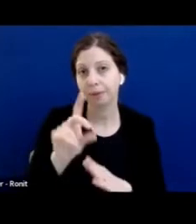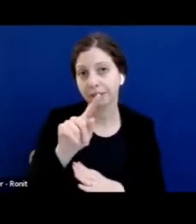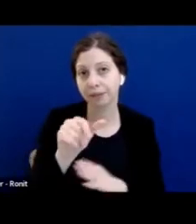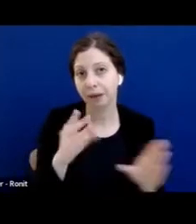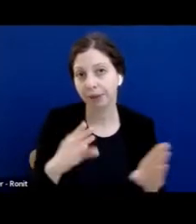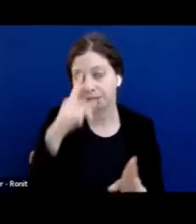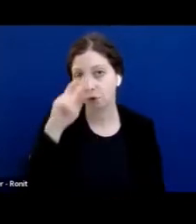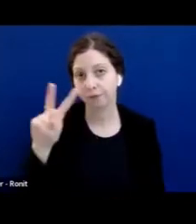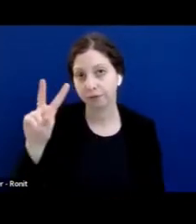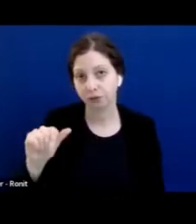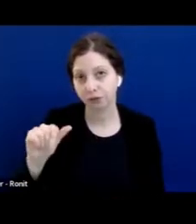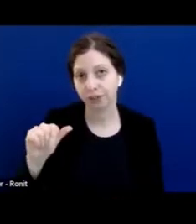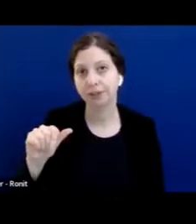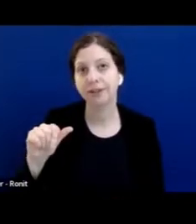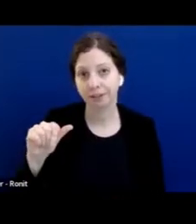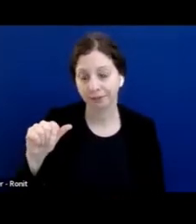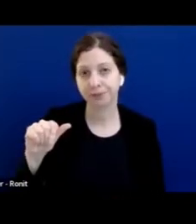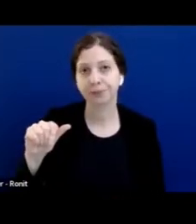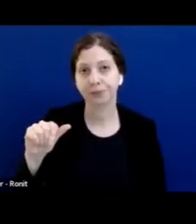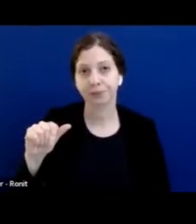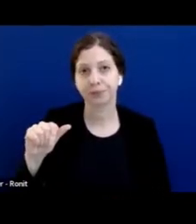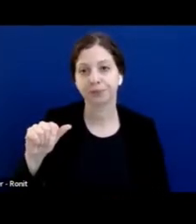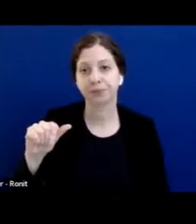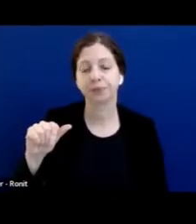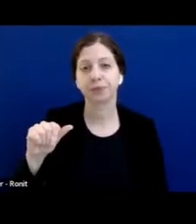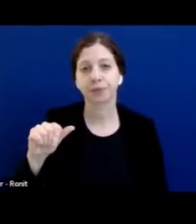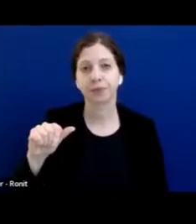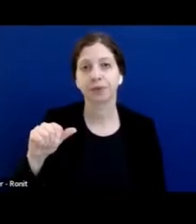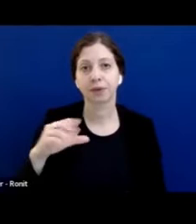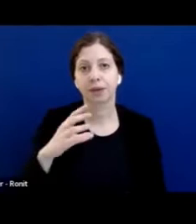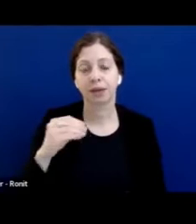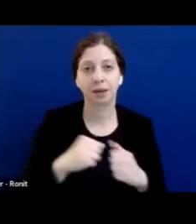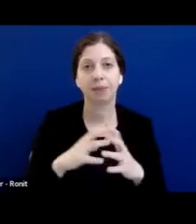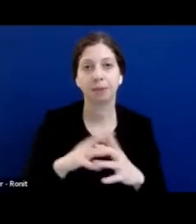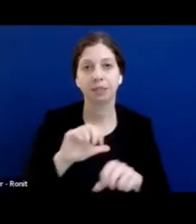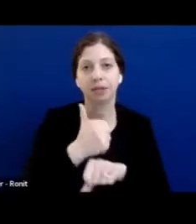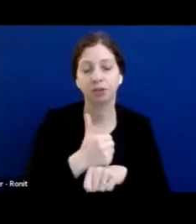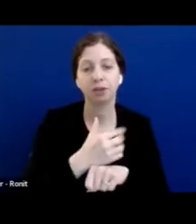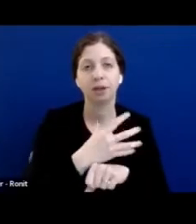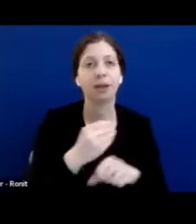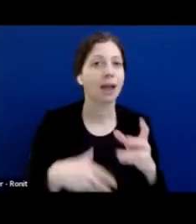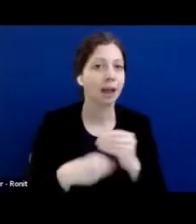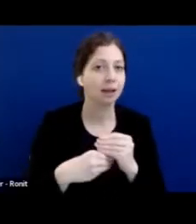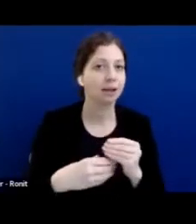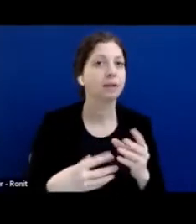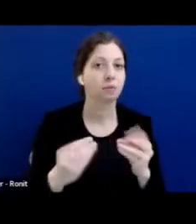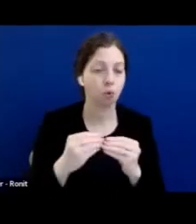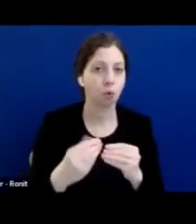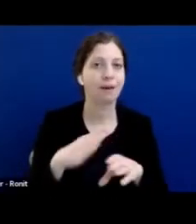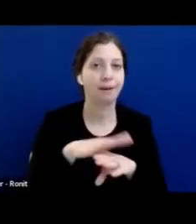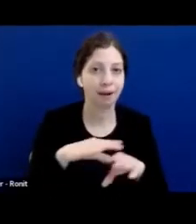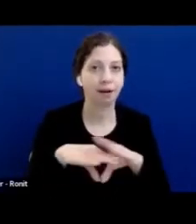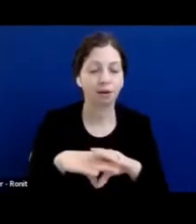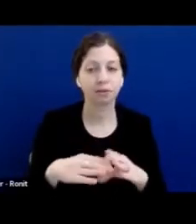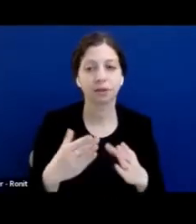and about the data plan for brain injury in Virginia and its implementation, adding additional layers of elements and data